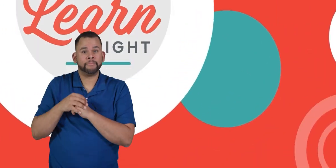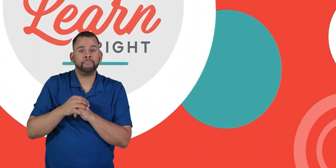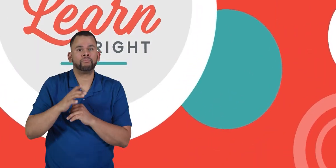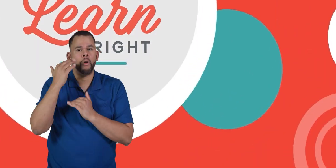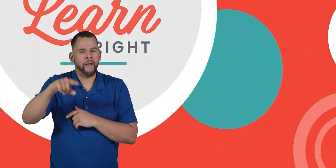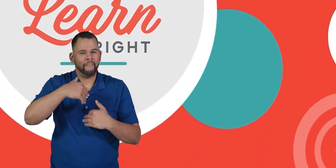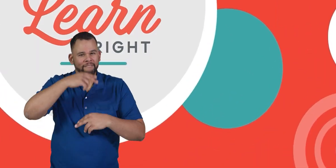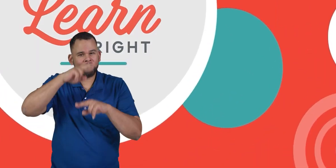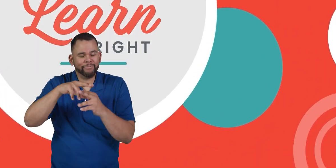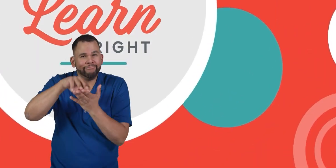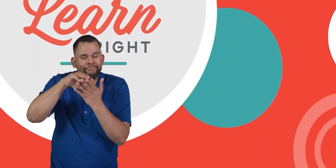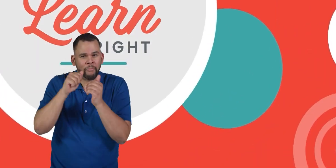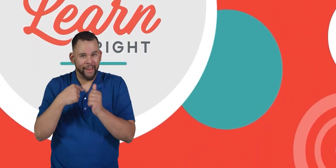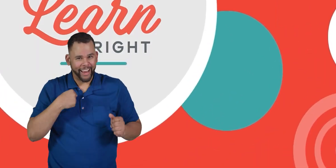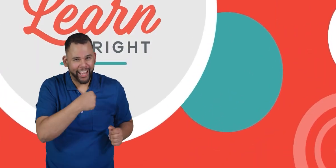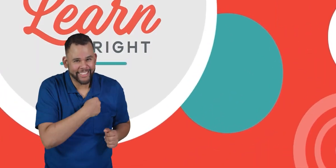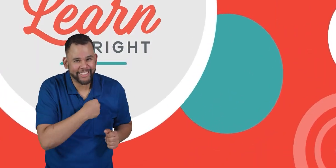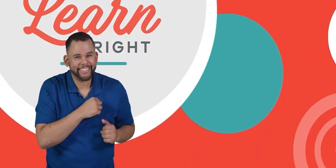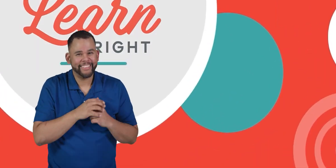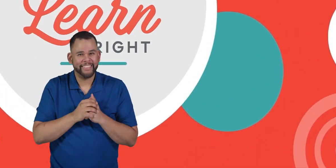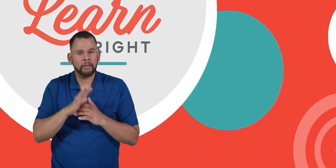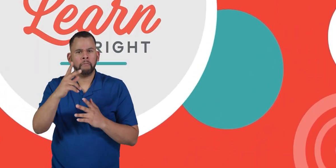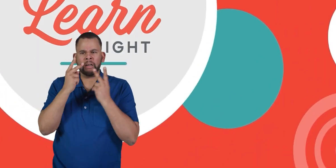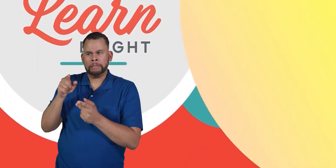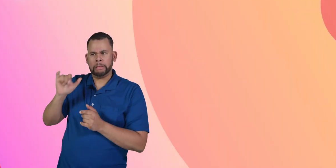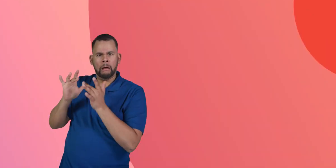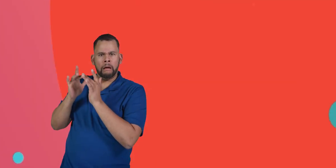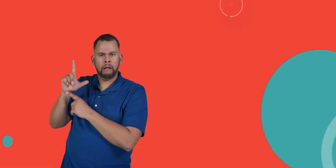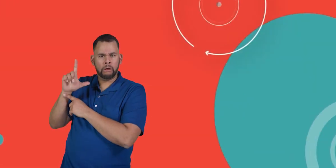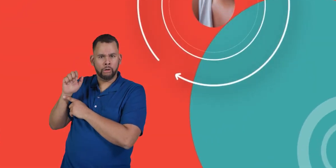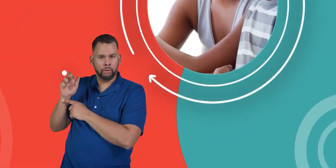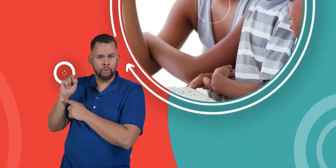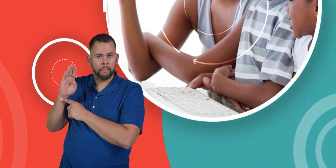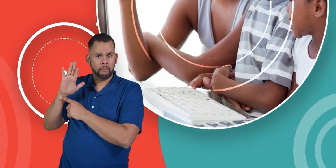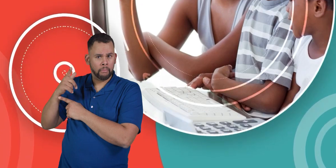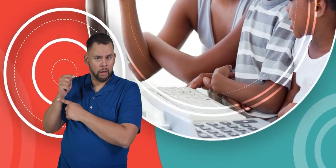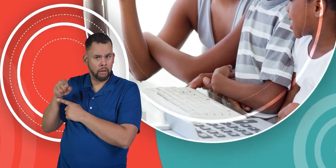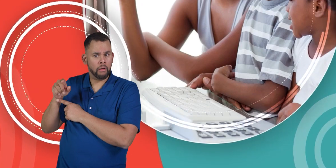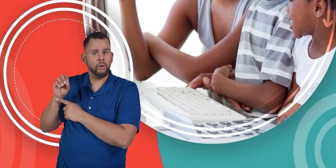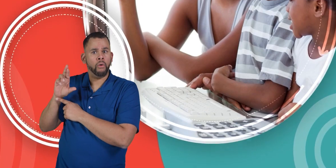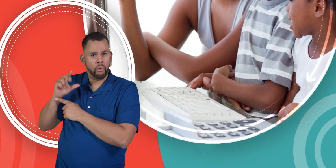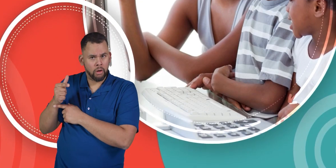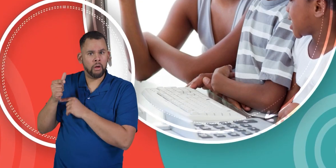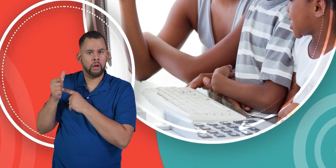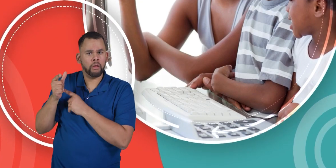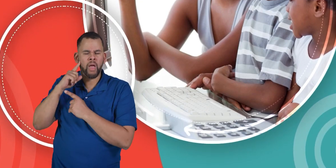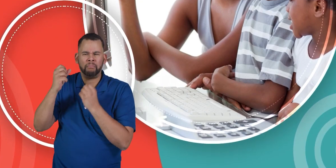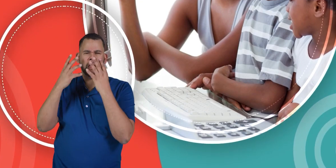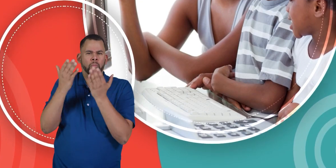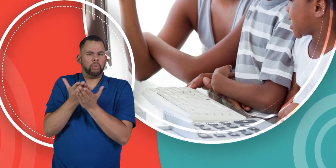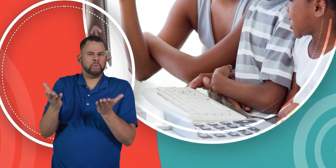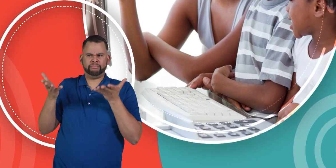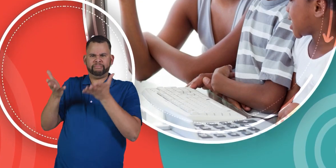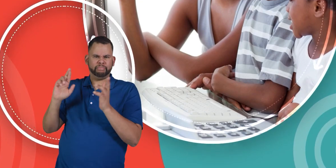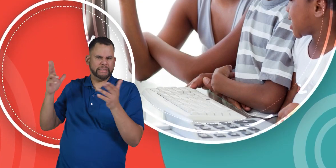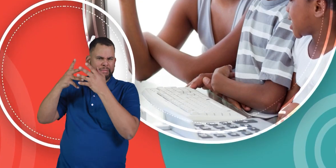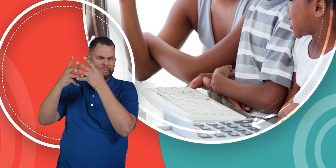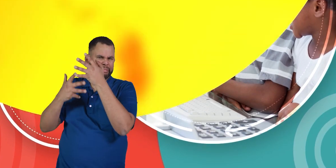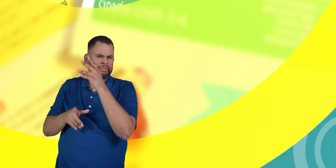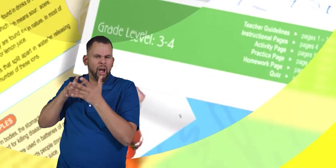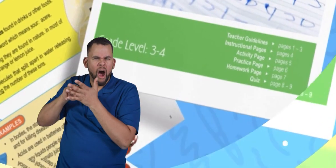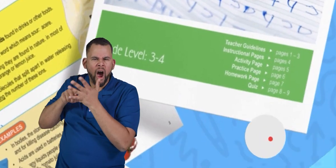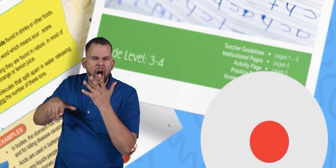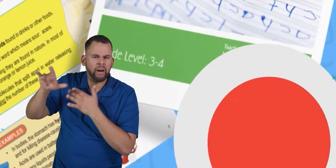hope you had fun learning with us visit us at learnbright.org for thousands of free